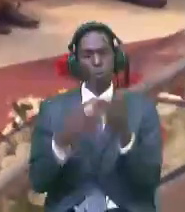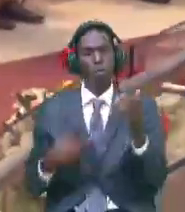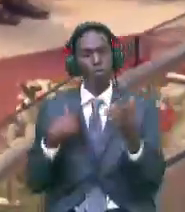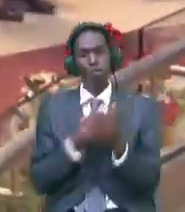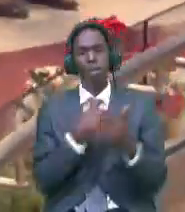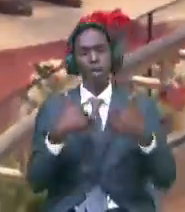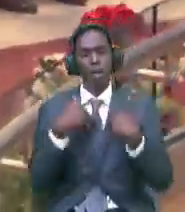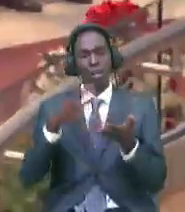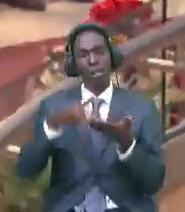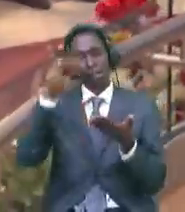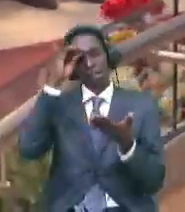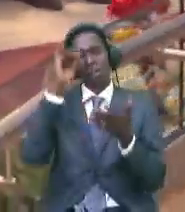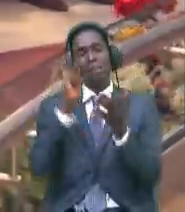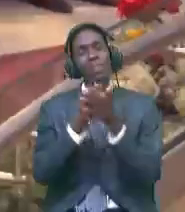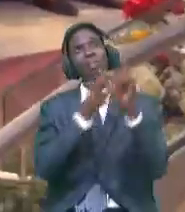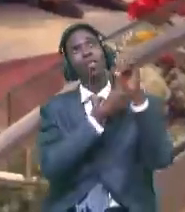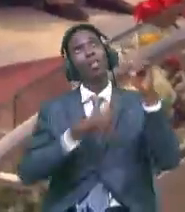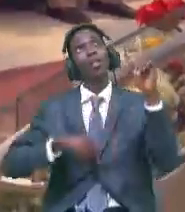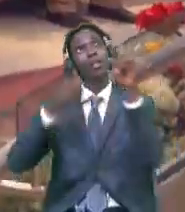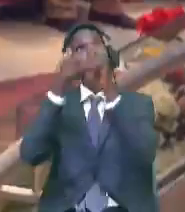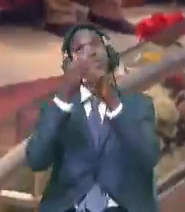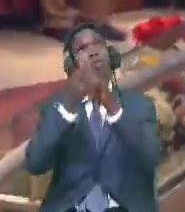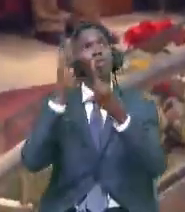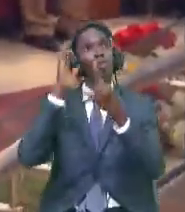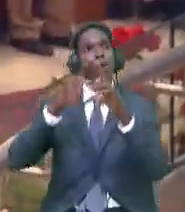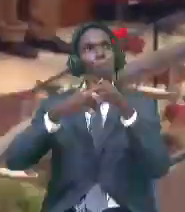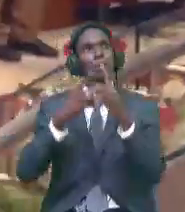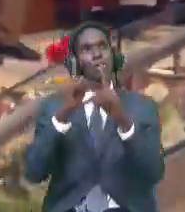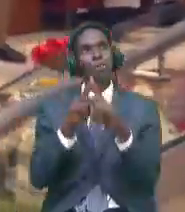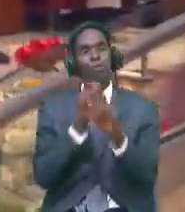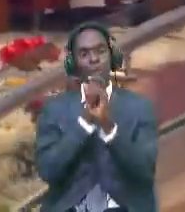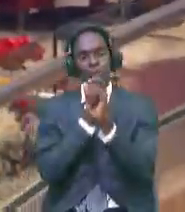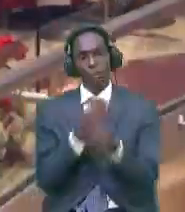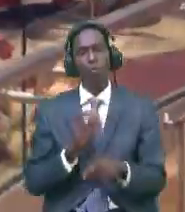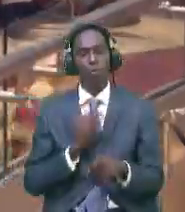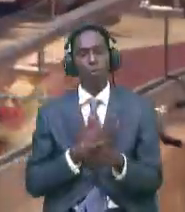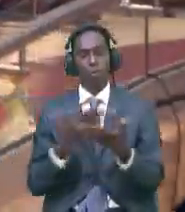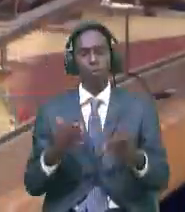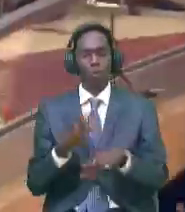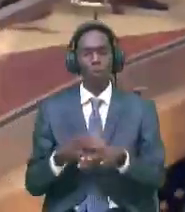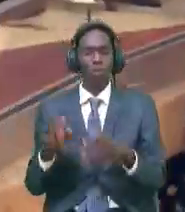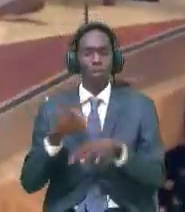the Lord himself will begin to reward you here on earth and also all through eternity.